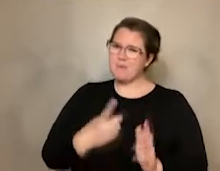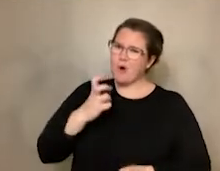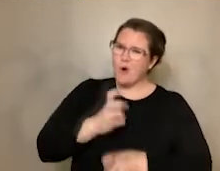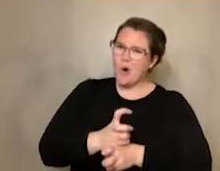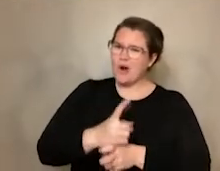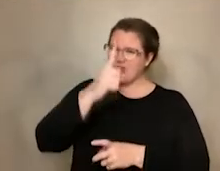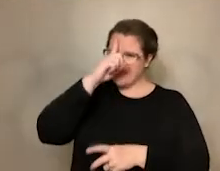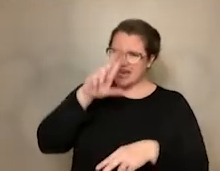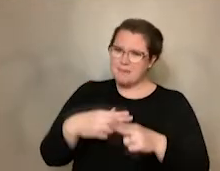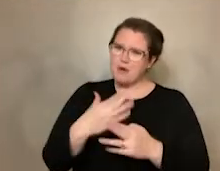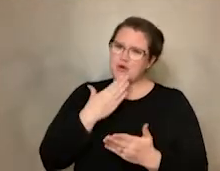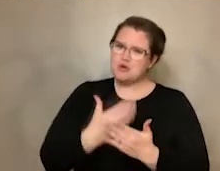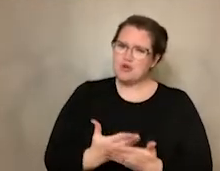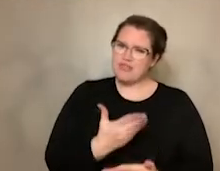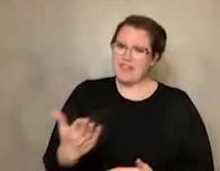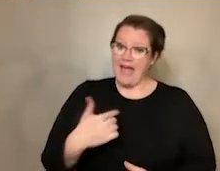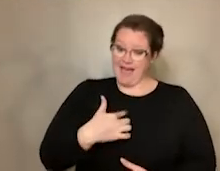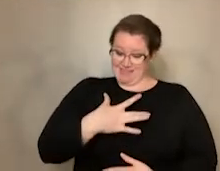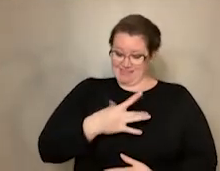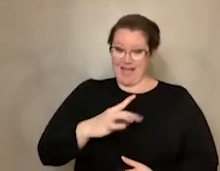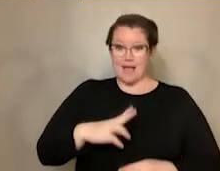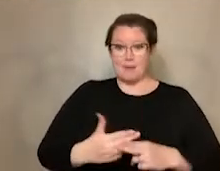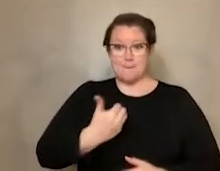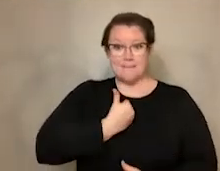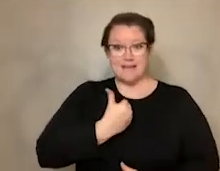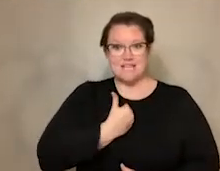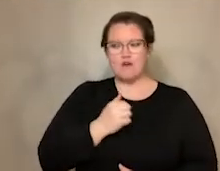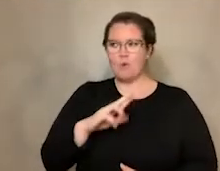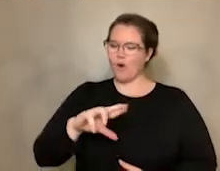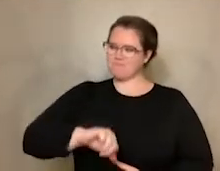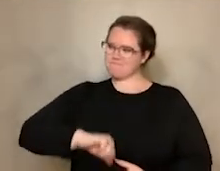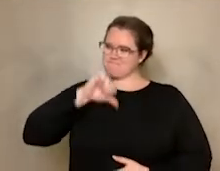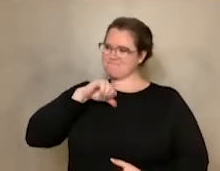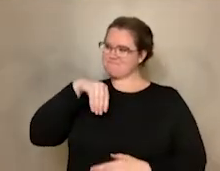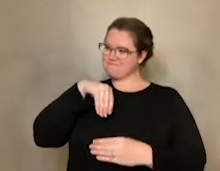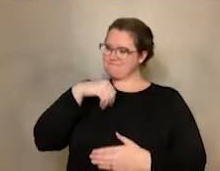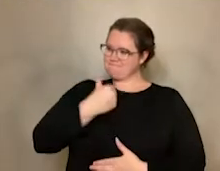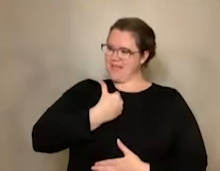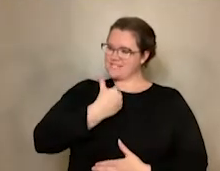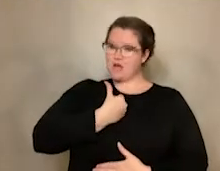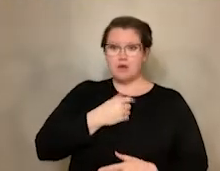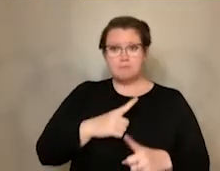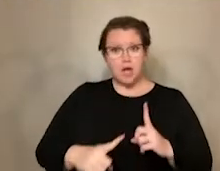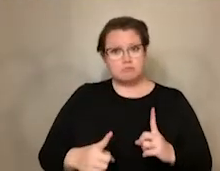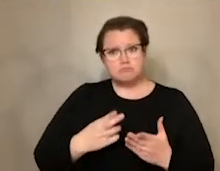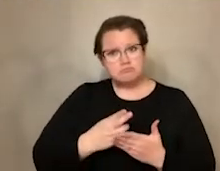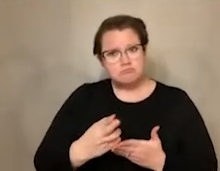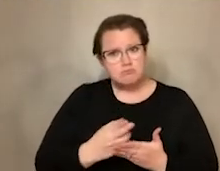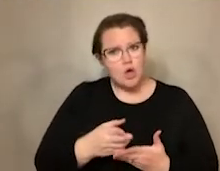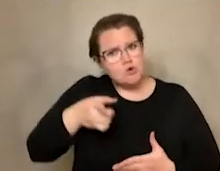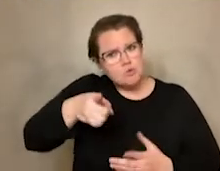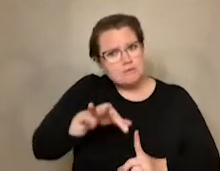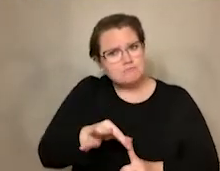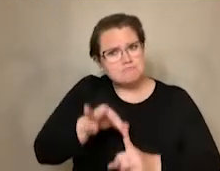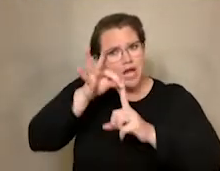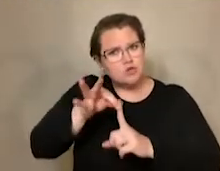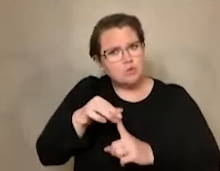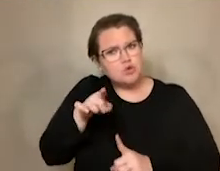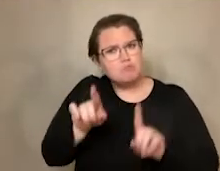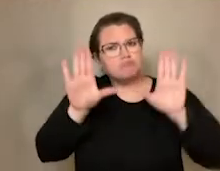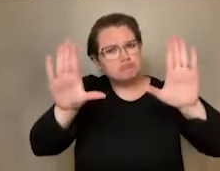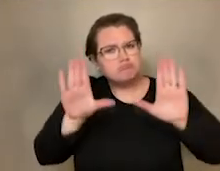if you're on a walk. So you stop and focus on 4 things that you can hear in your environment. Next, for 3, you